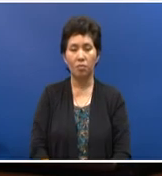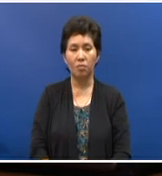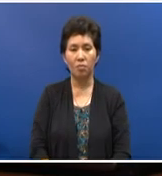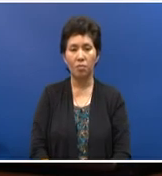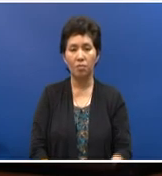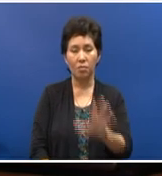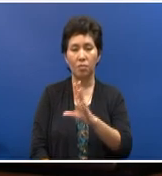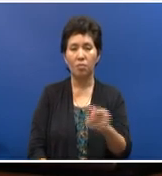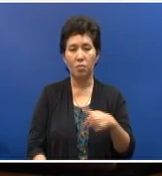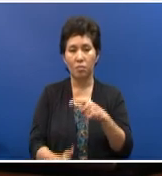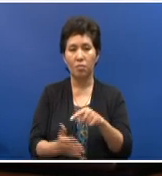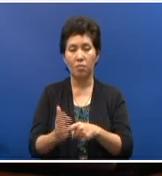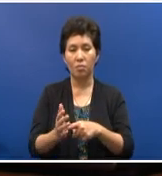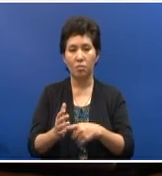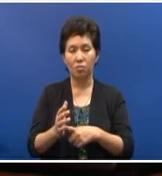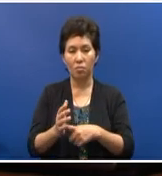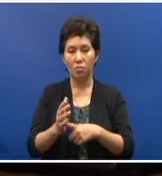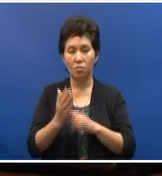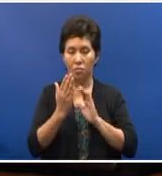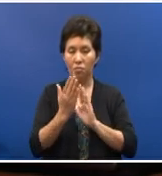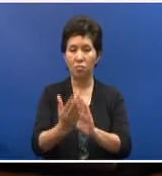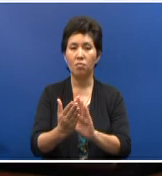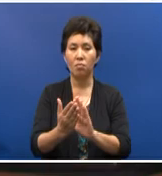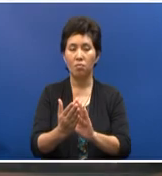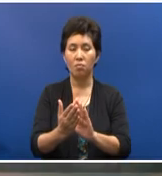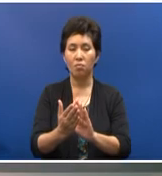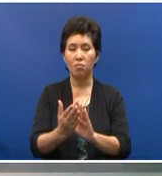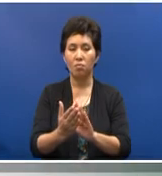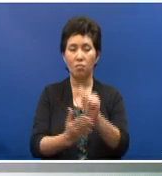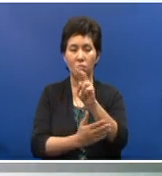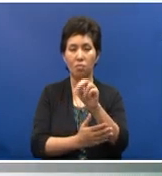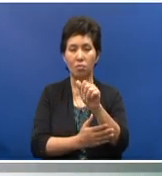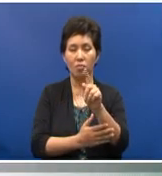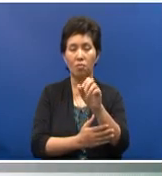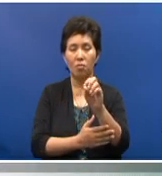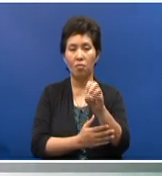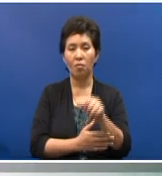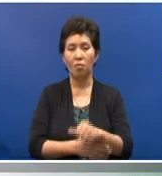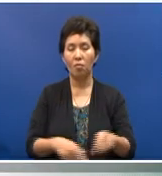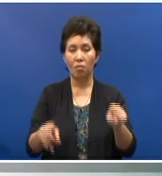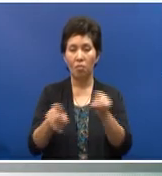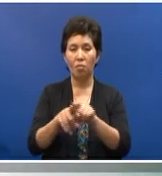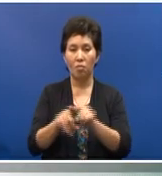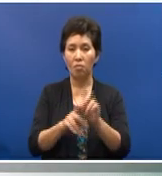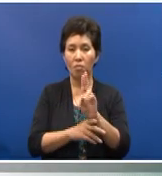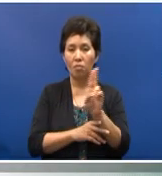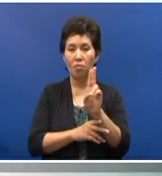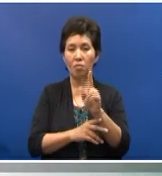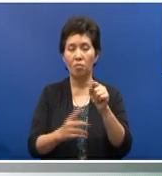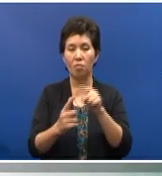Okay, and this approach, okay, this anthropological approach also has been used